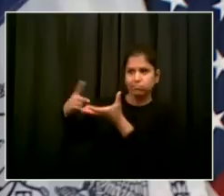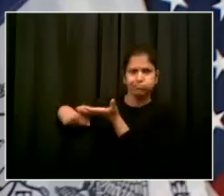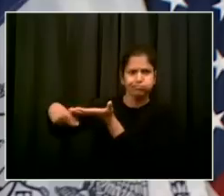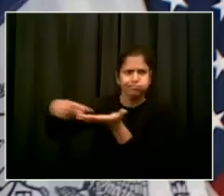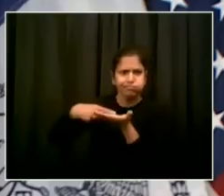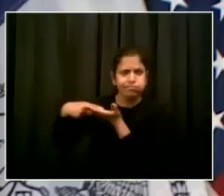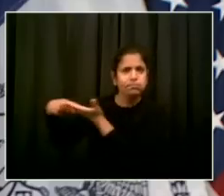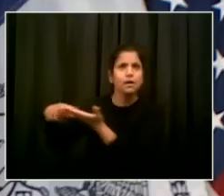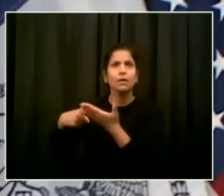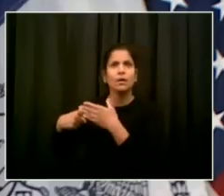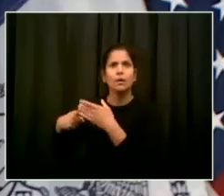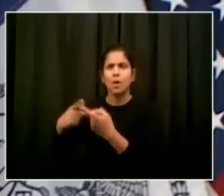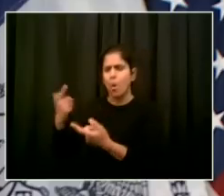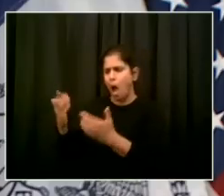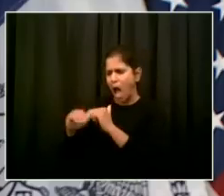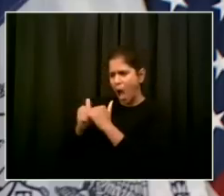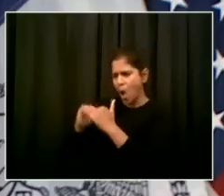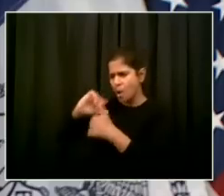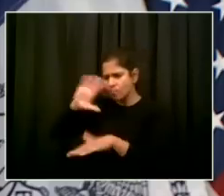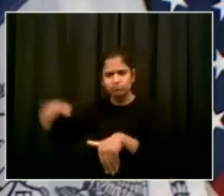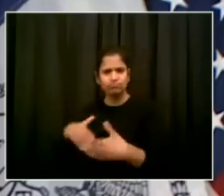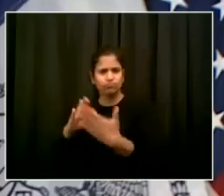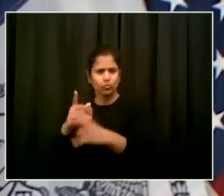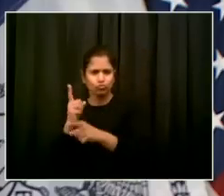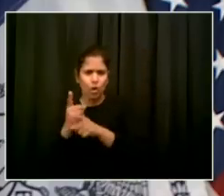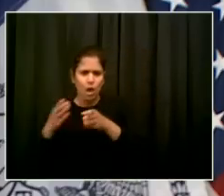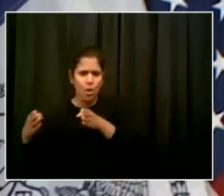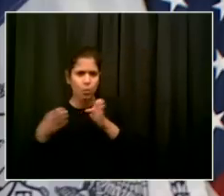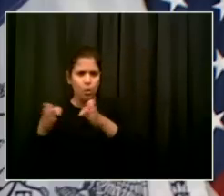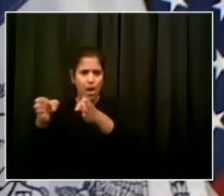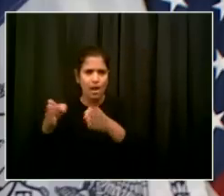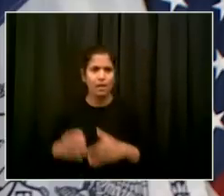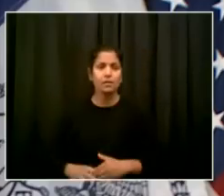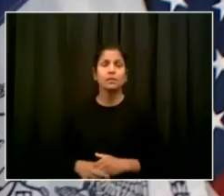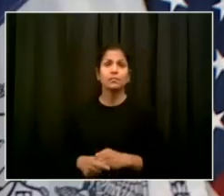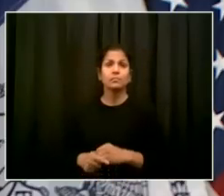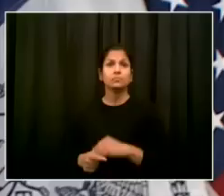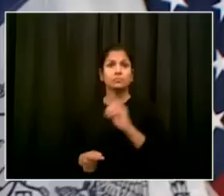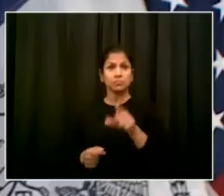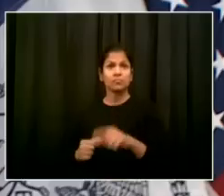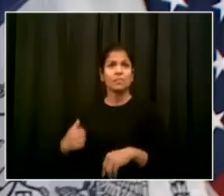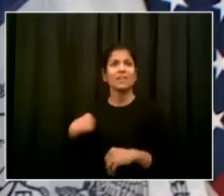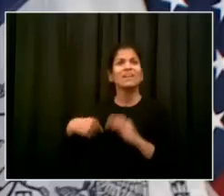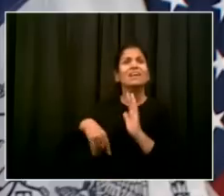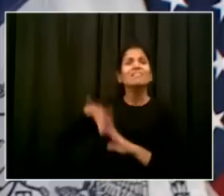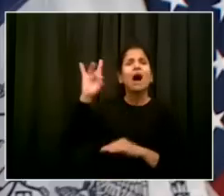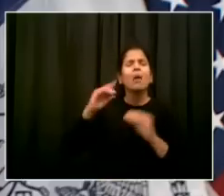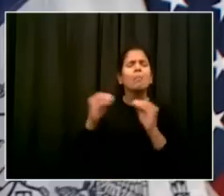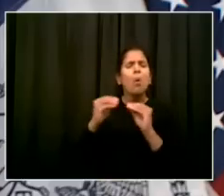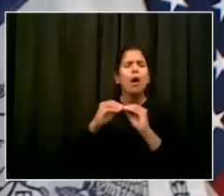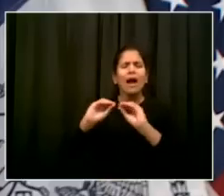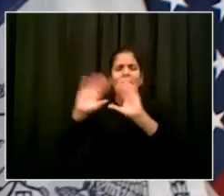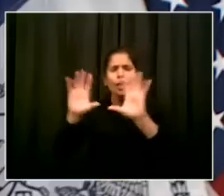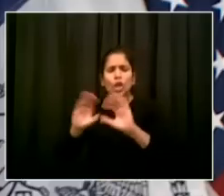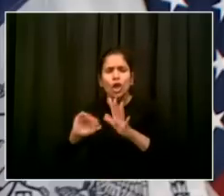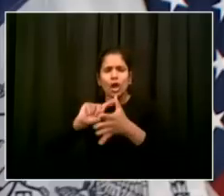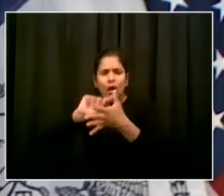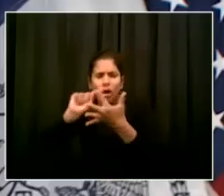much clearer approach, and I expect that to be corrected today before anything that happens this evening.